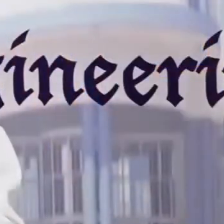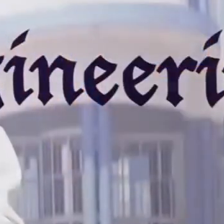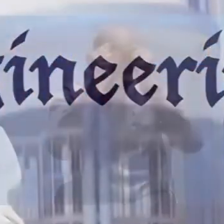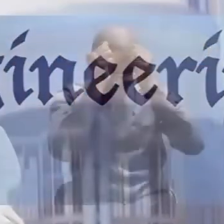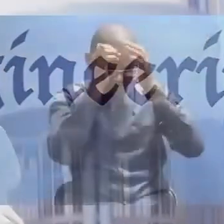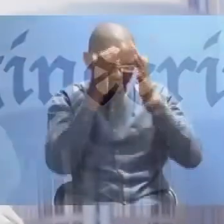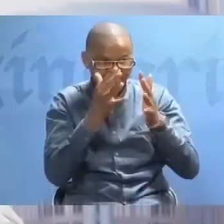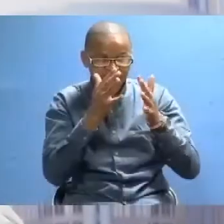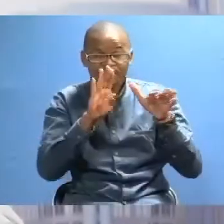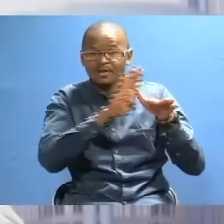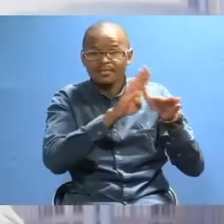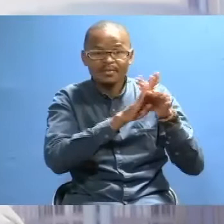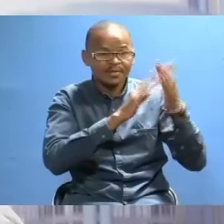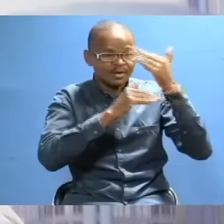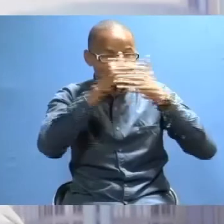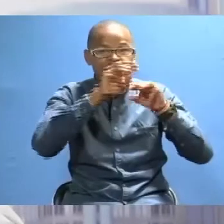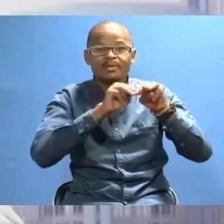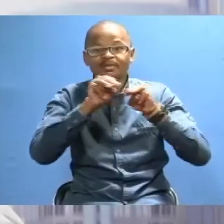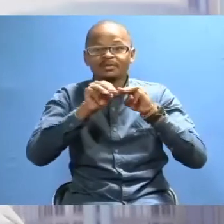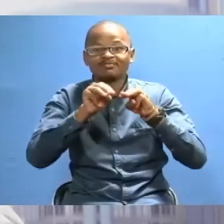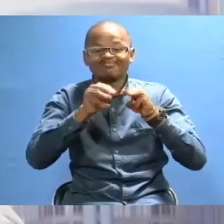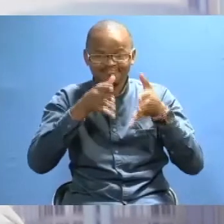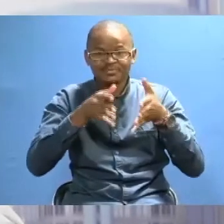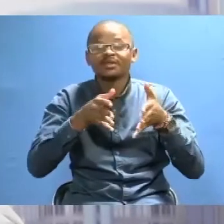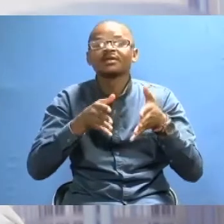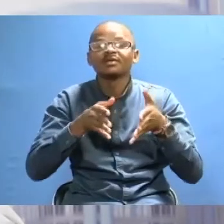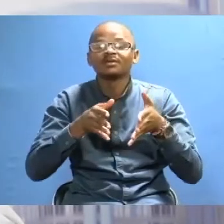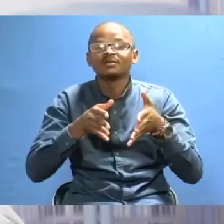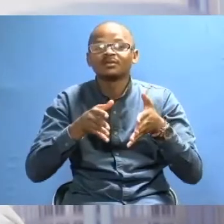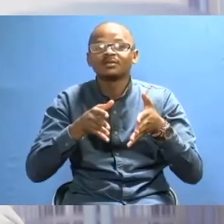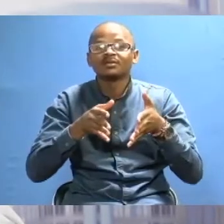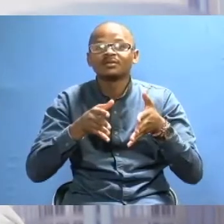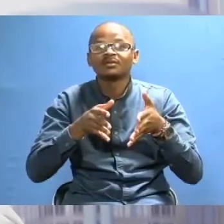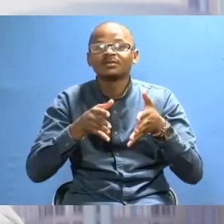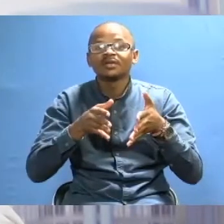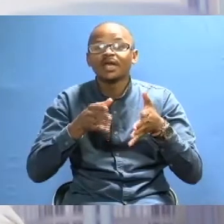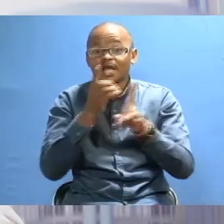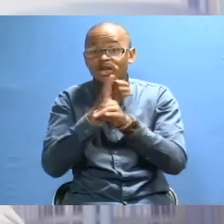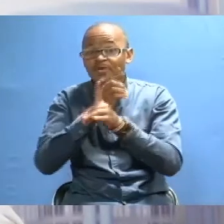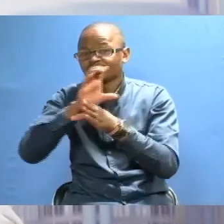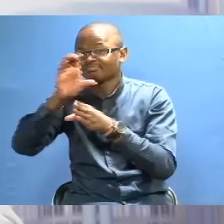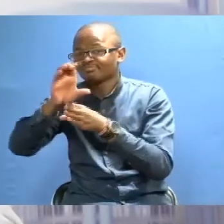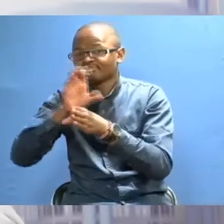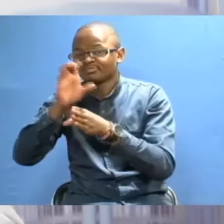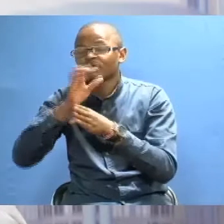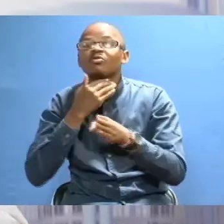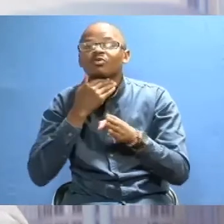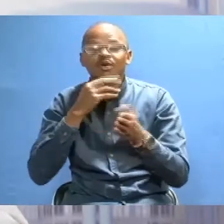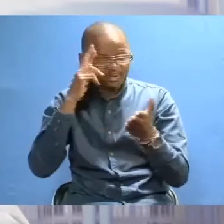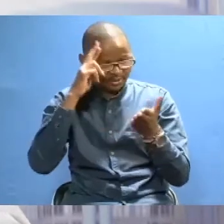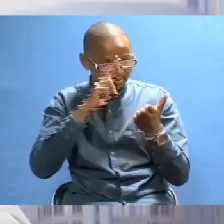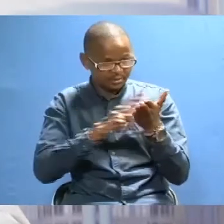morning, students, members of the university management here in present, faculty members. Allow me